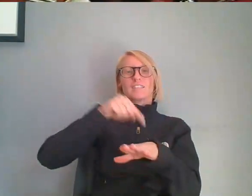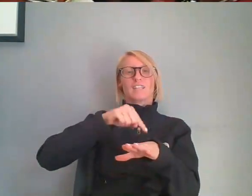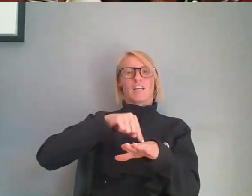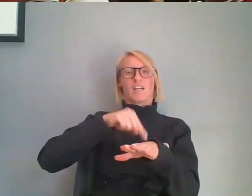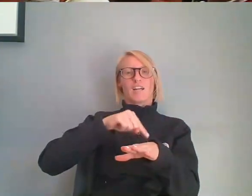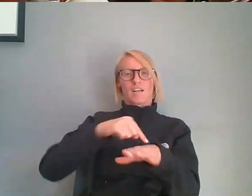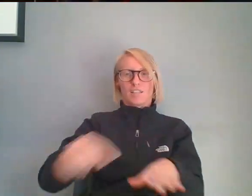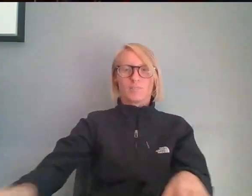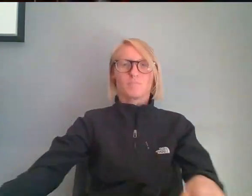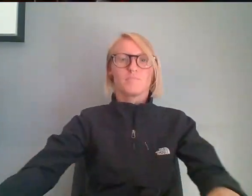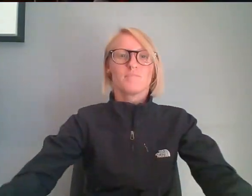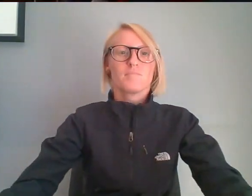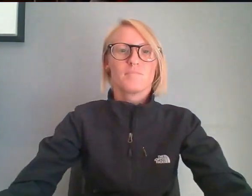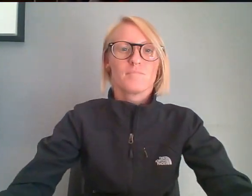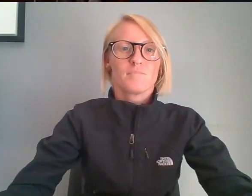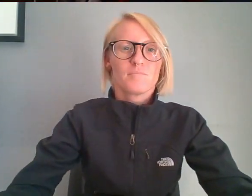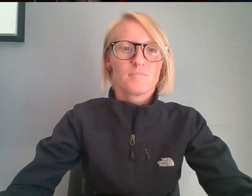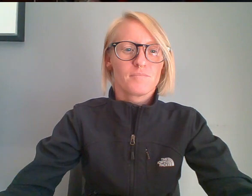Time.